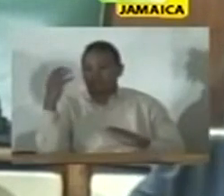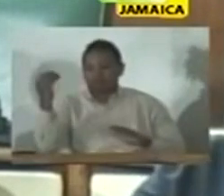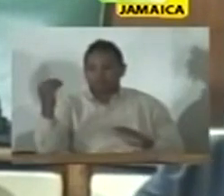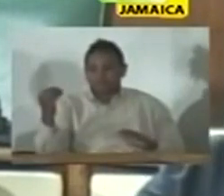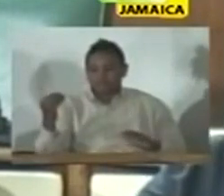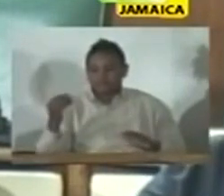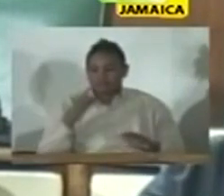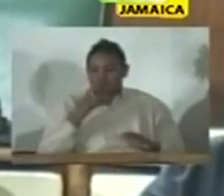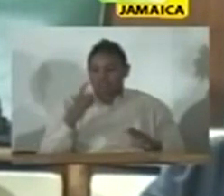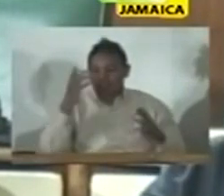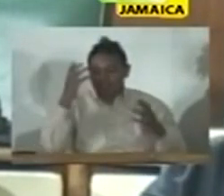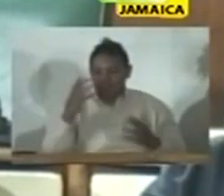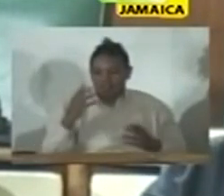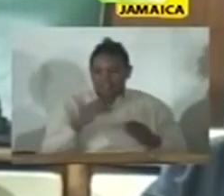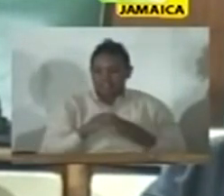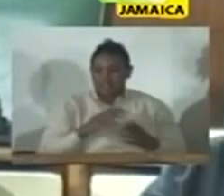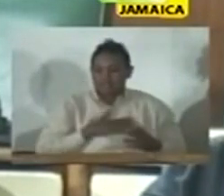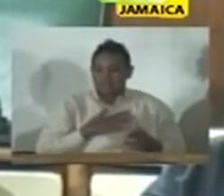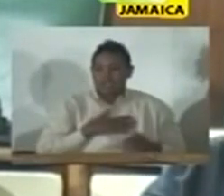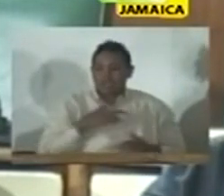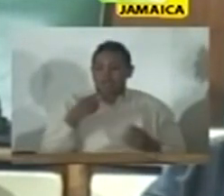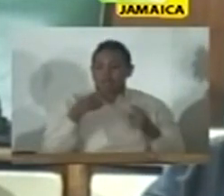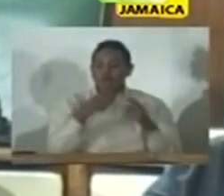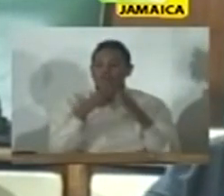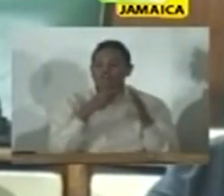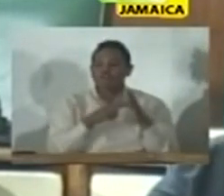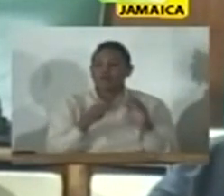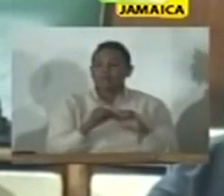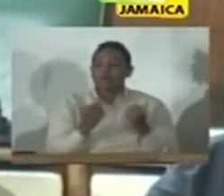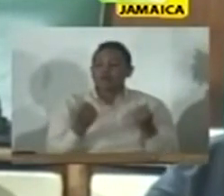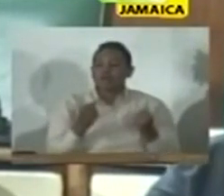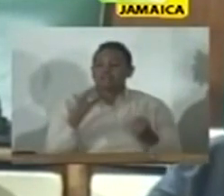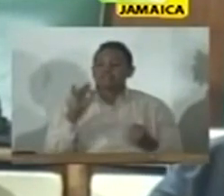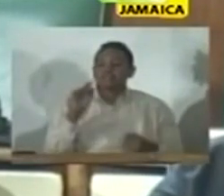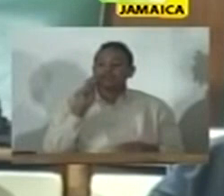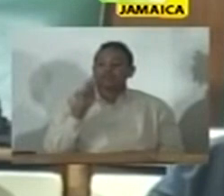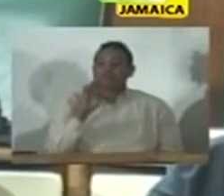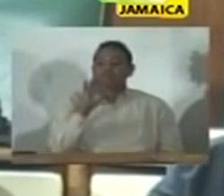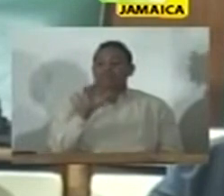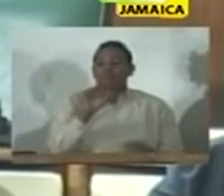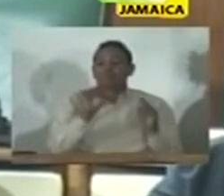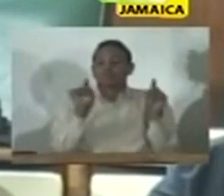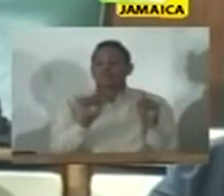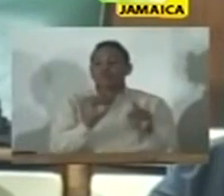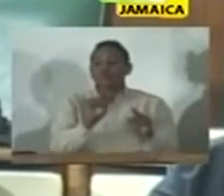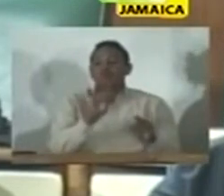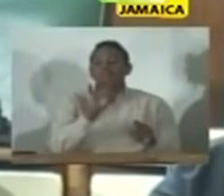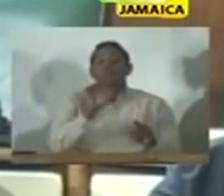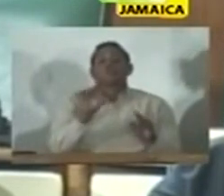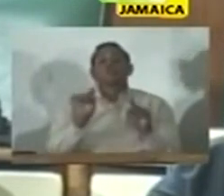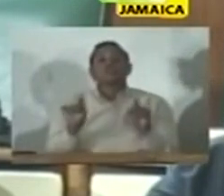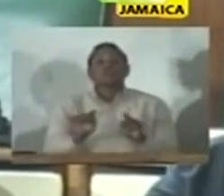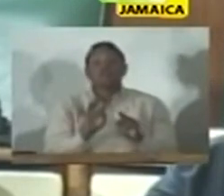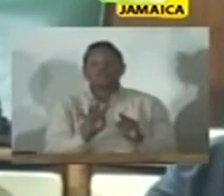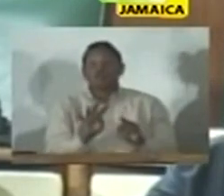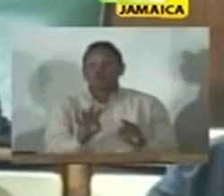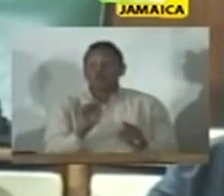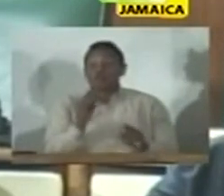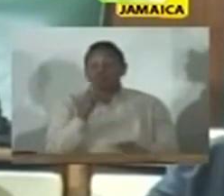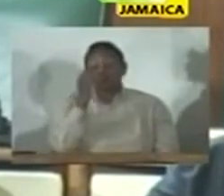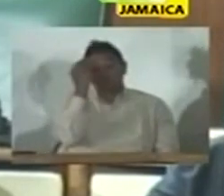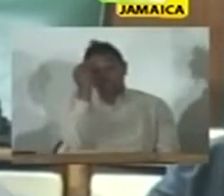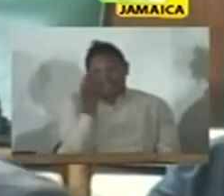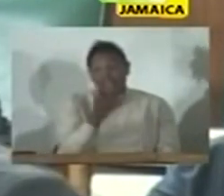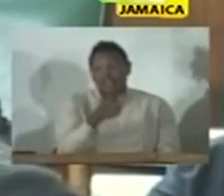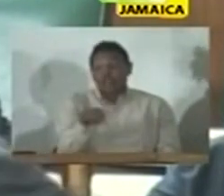unfortunate, I did in my point of order raise reference to 43.1 as well as 43.4, and just to indicate